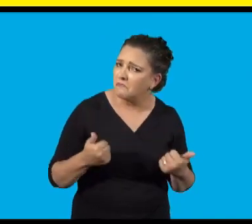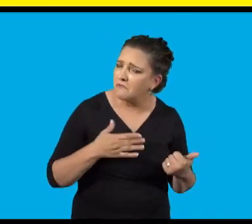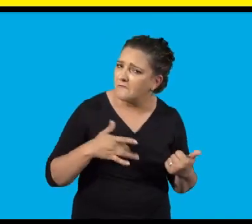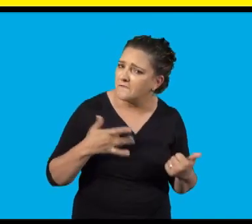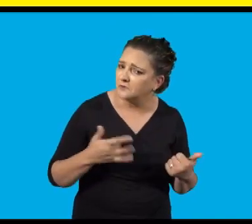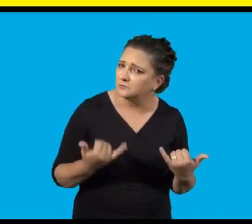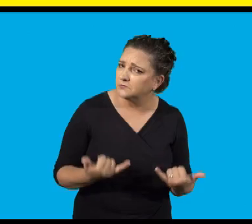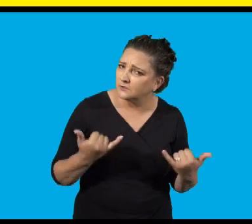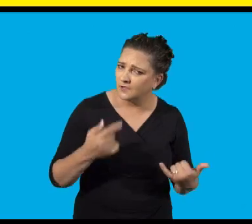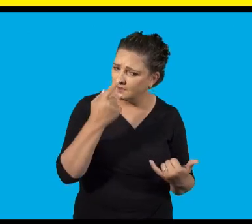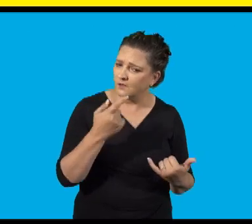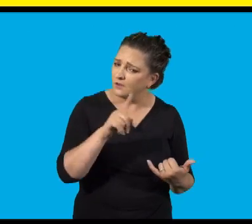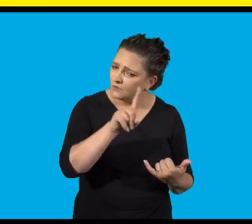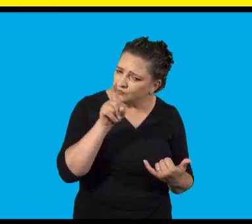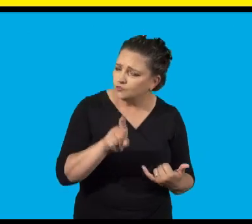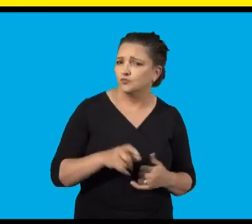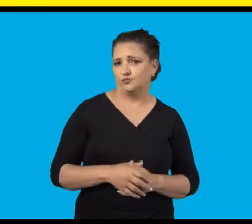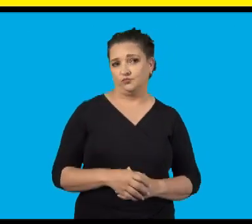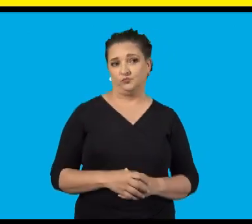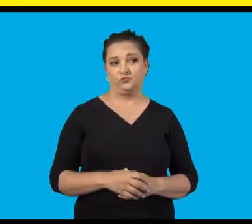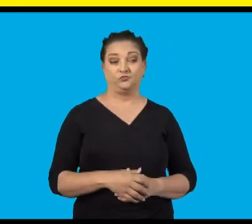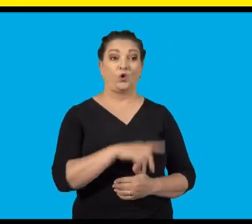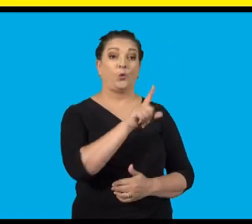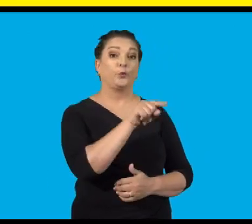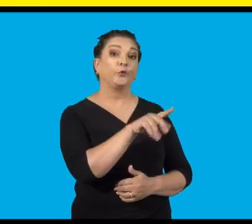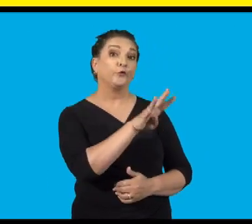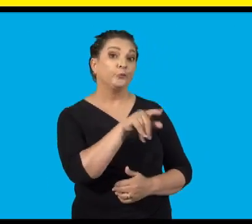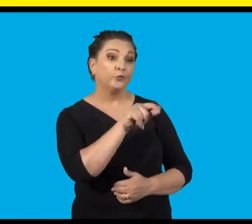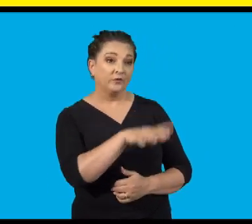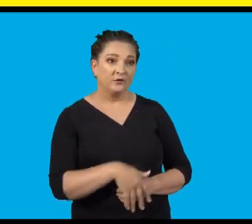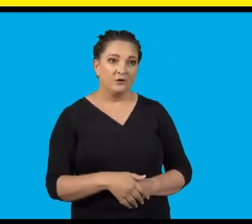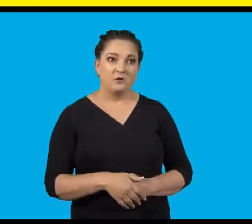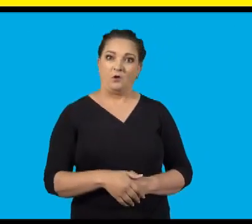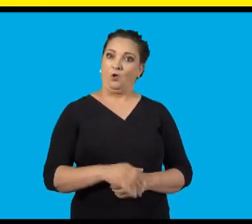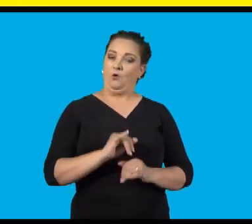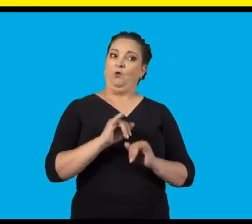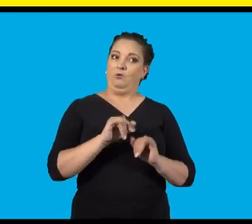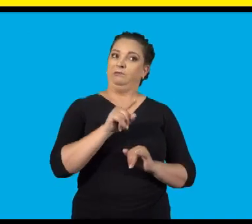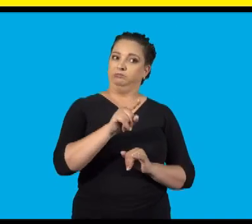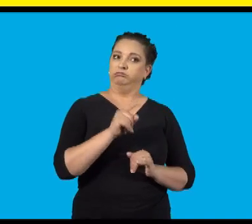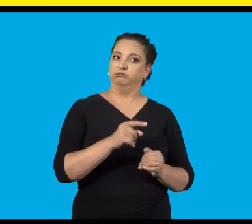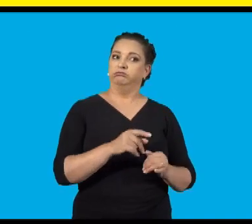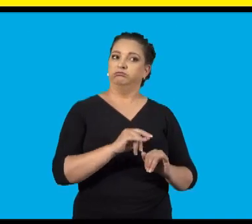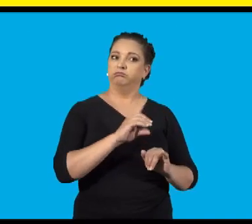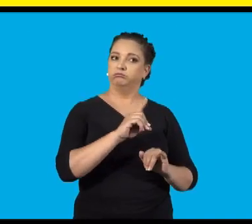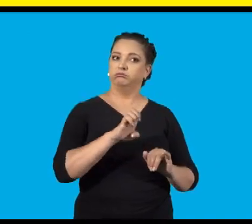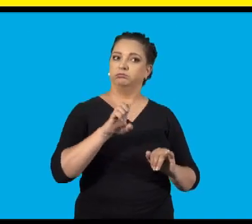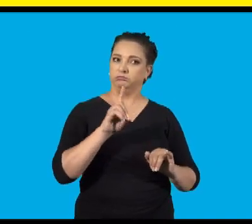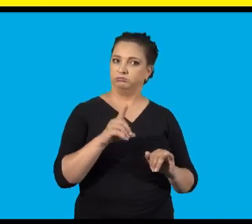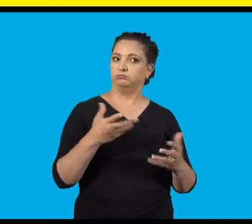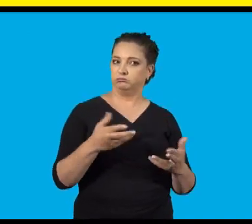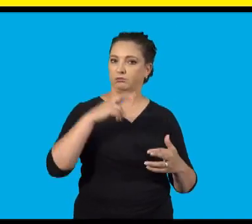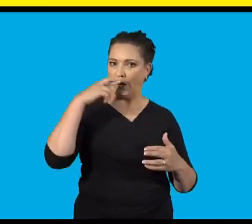are posing a question to someone that we're talking to. In 1.4.4, gosh, that deed